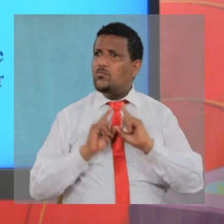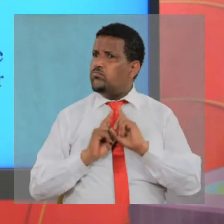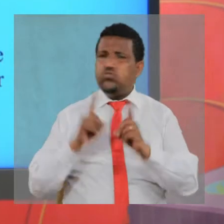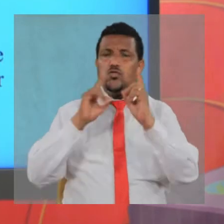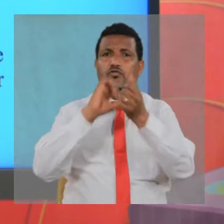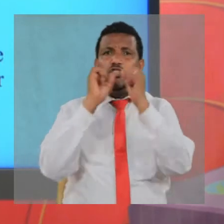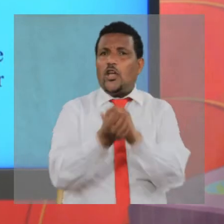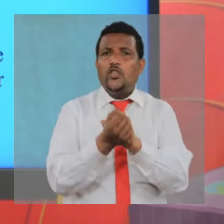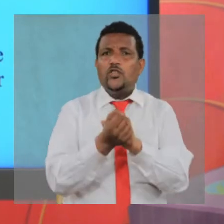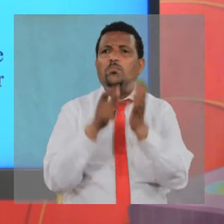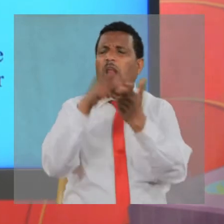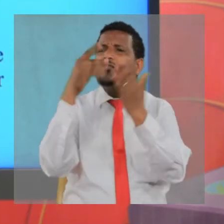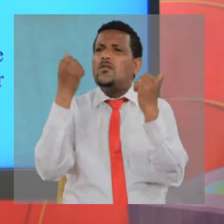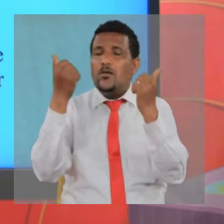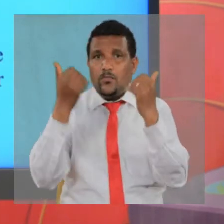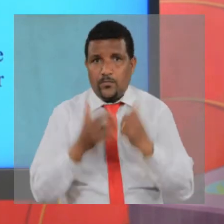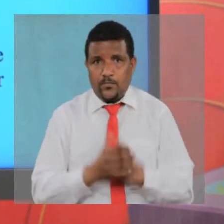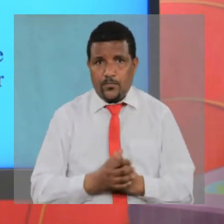changes in price.